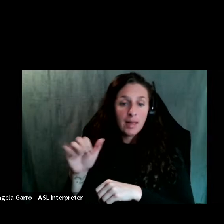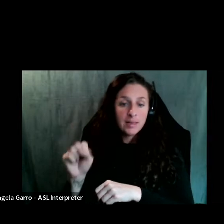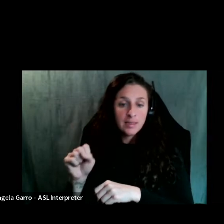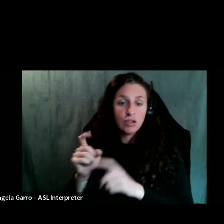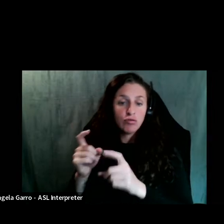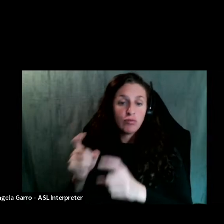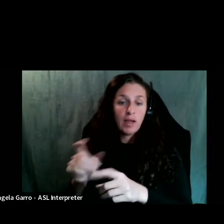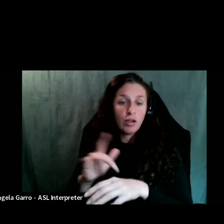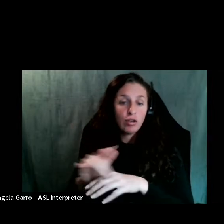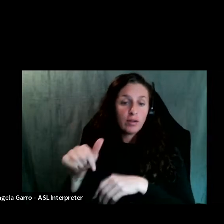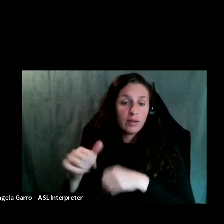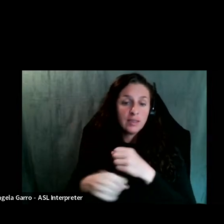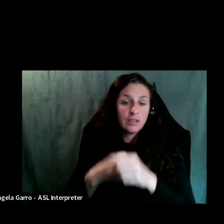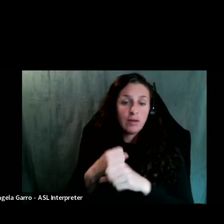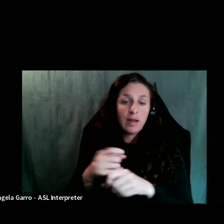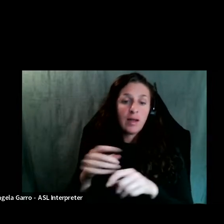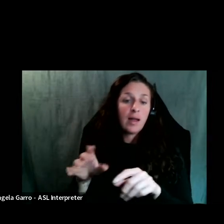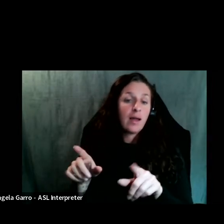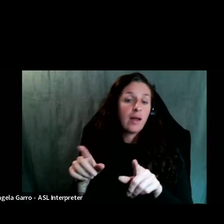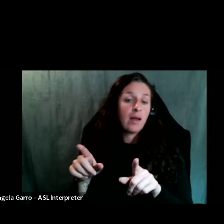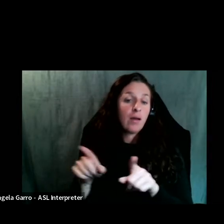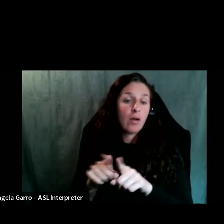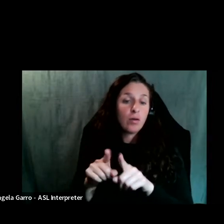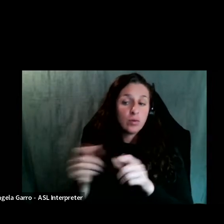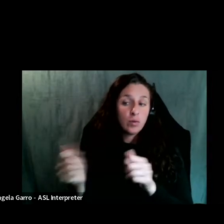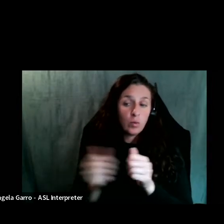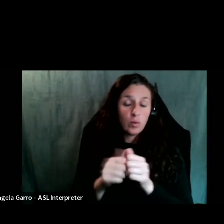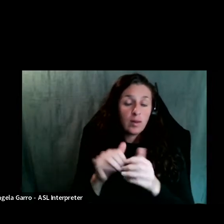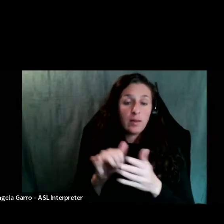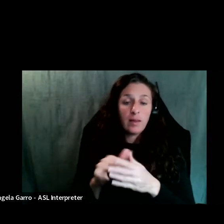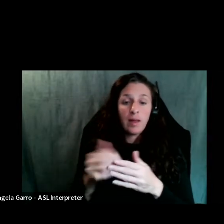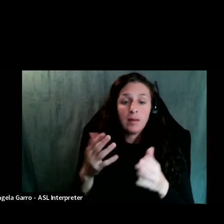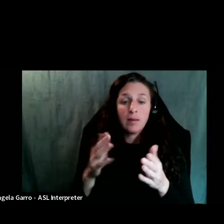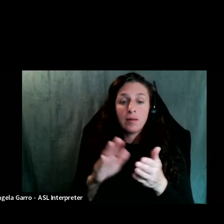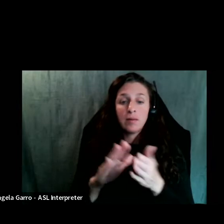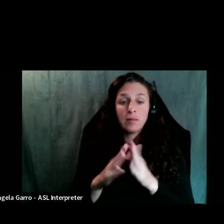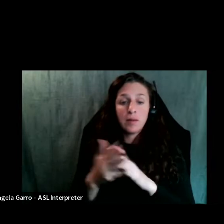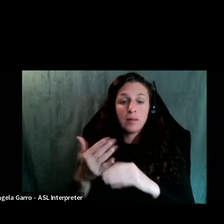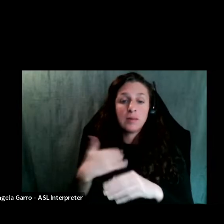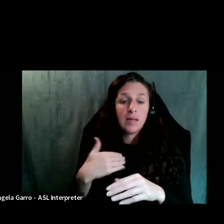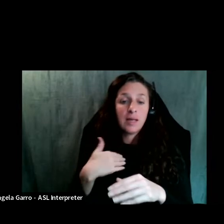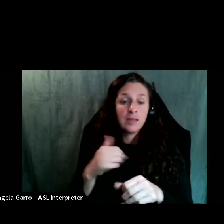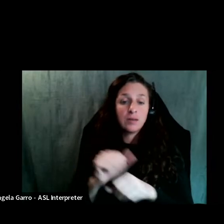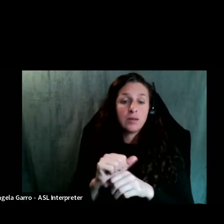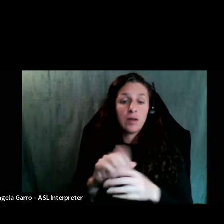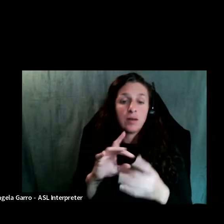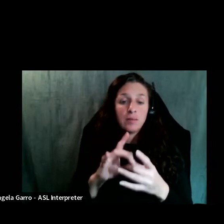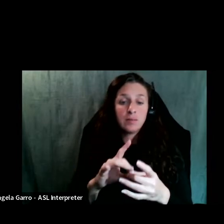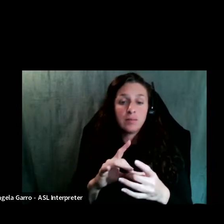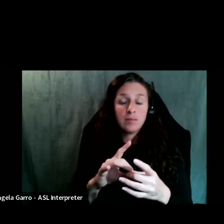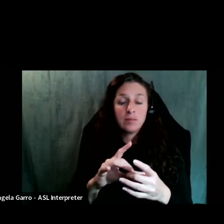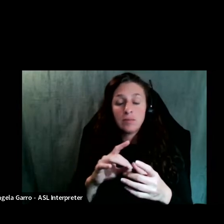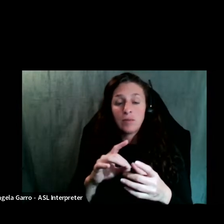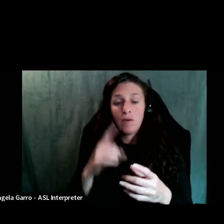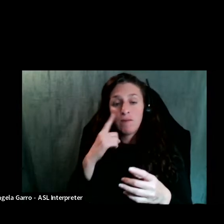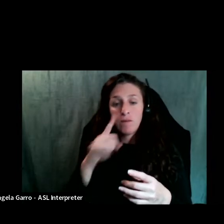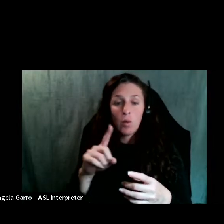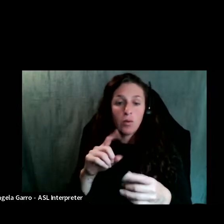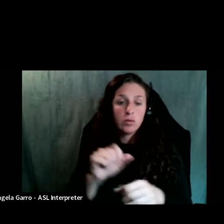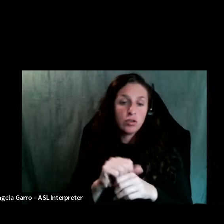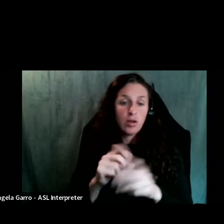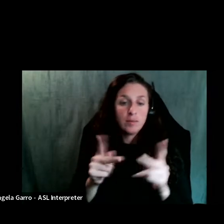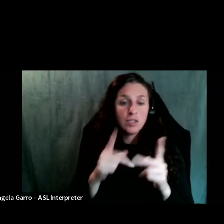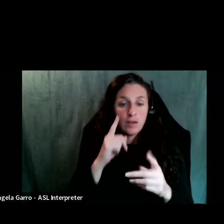grant earlier in the year, and along with that becomes a position for a coordinator, and this is the job description. Okay,